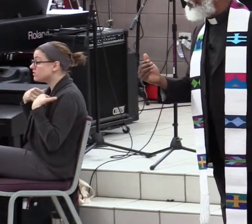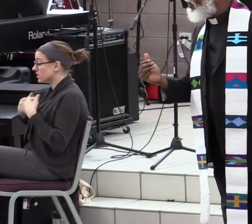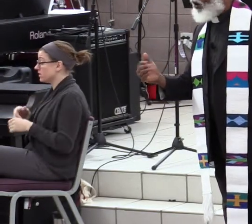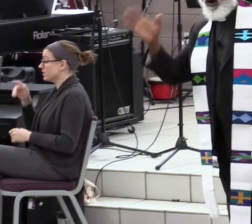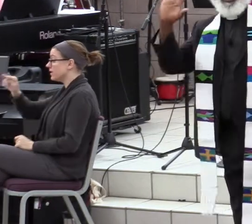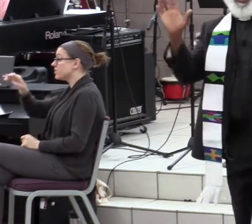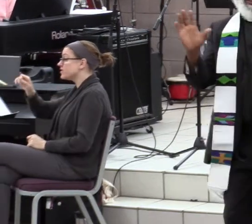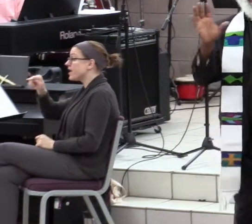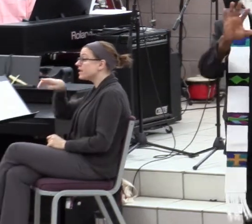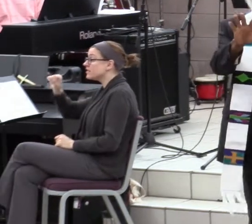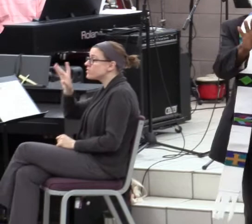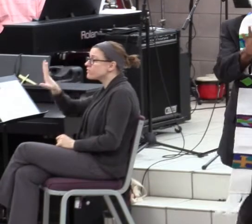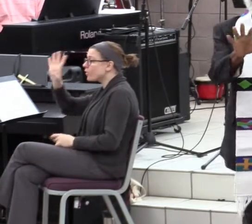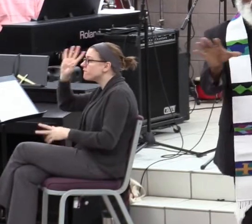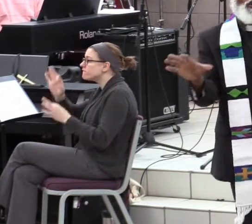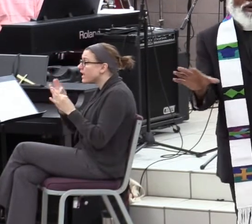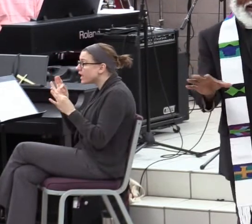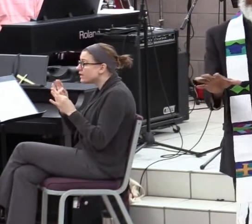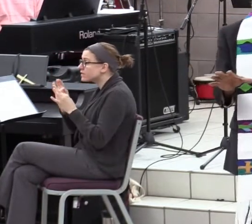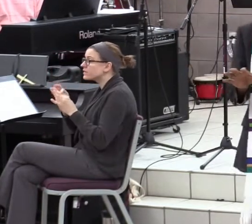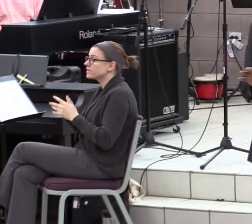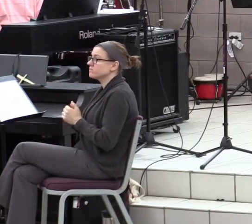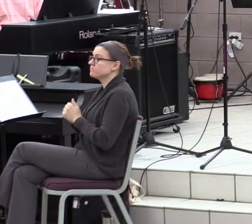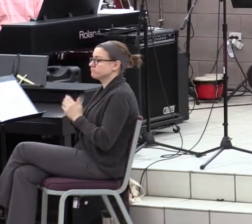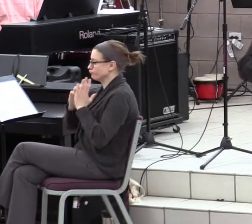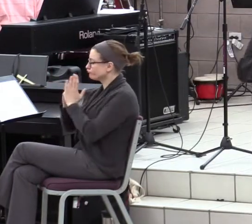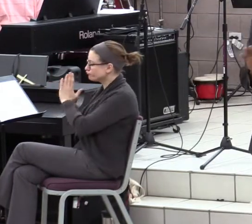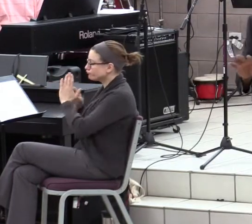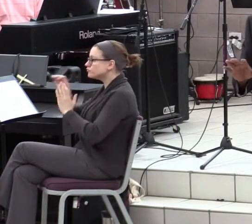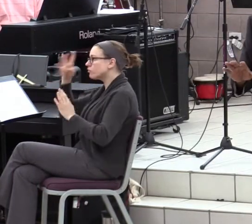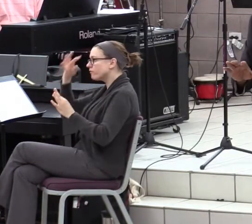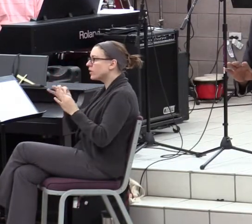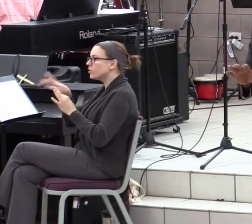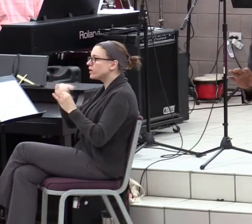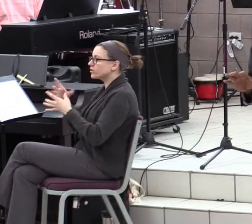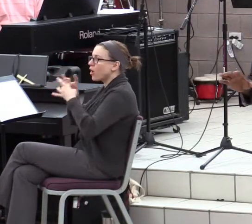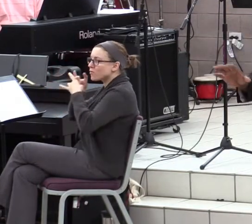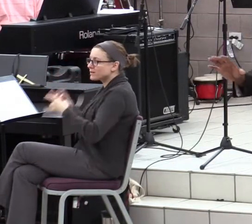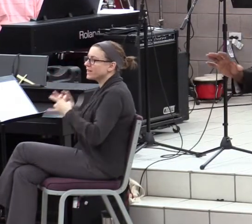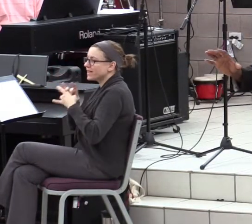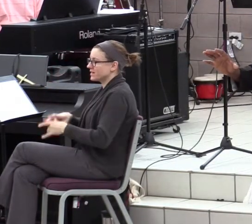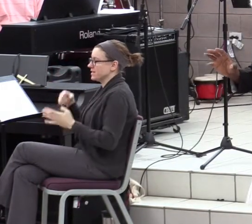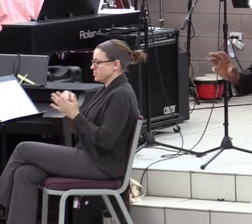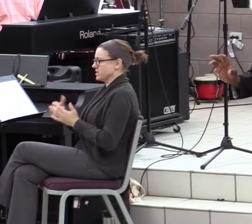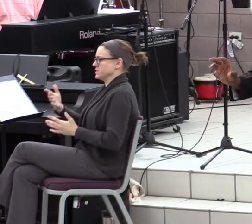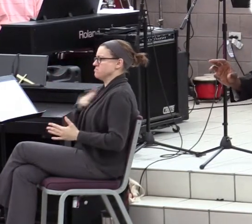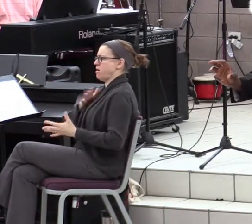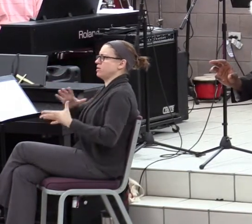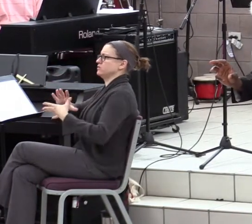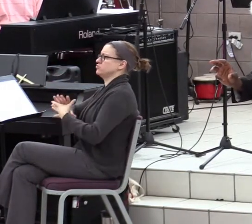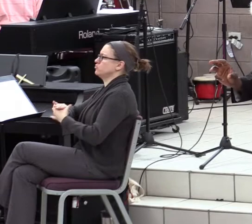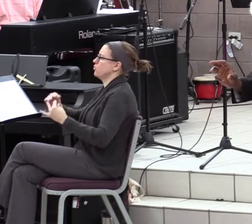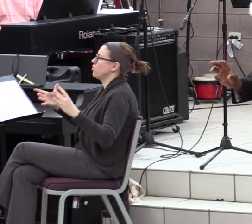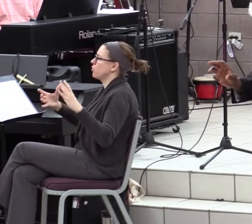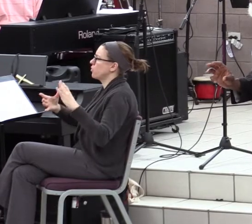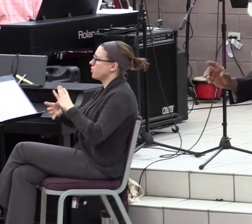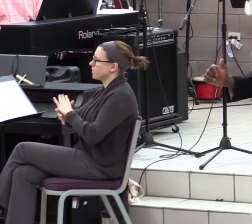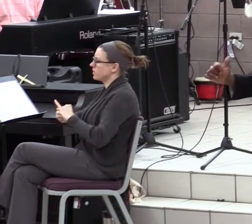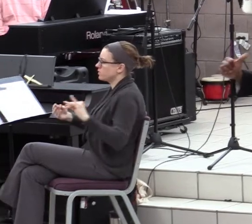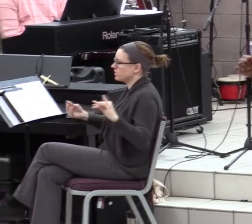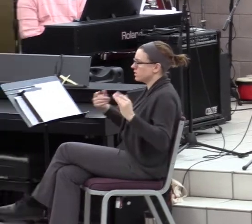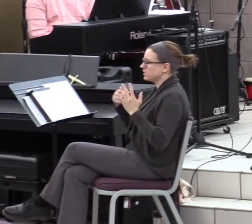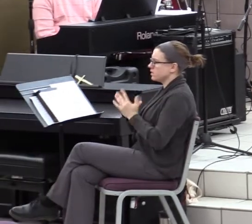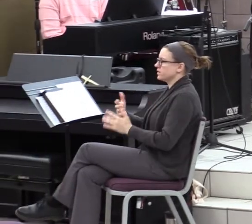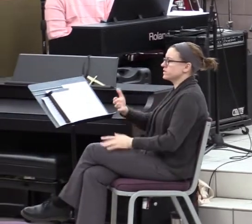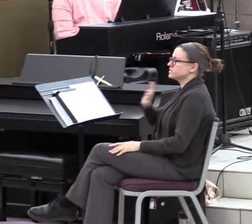faith, and we can all relate to this is my story, this